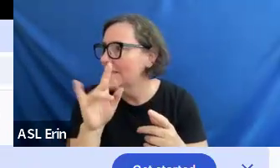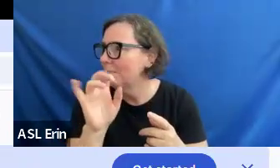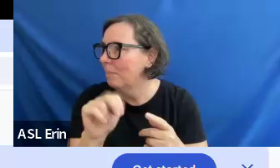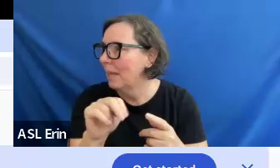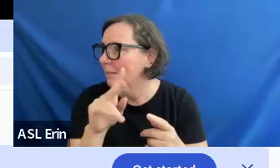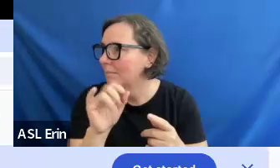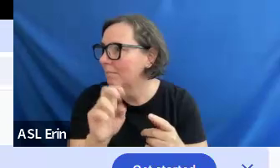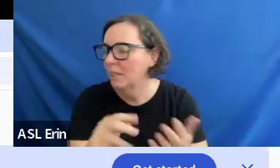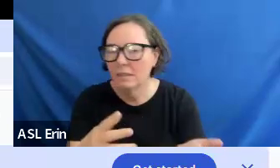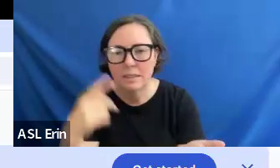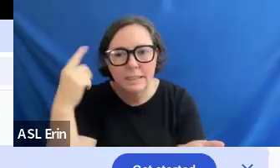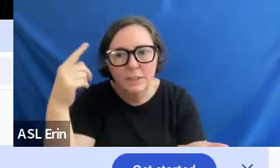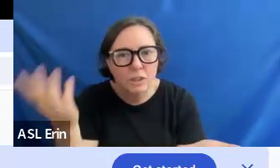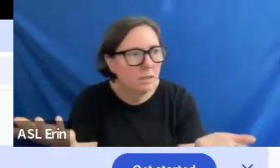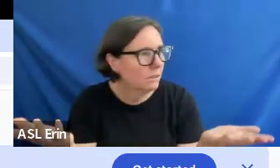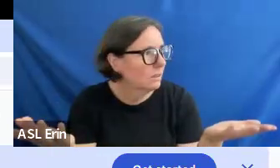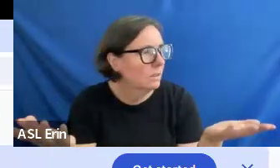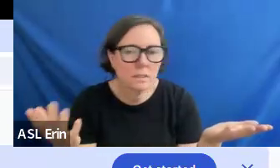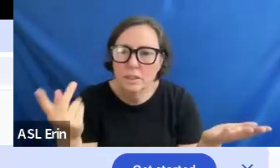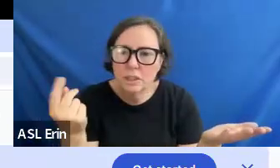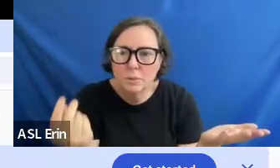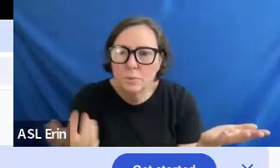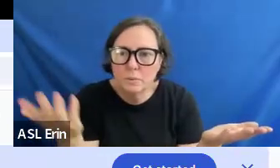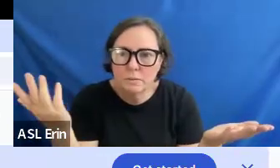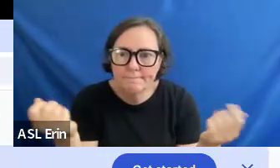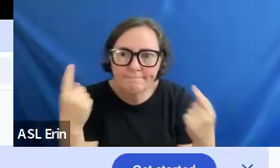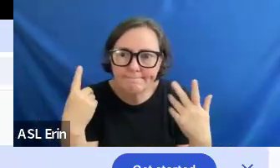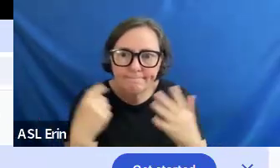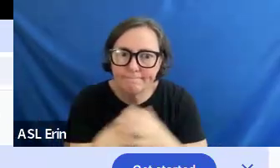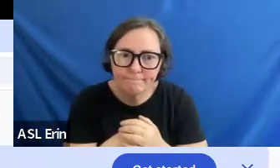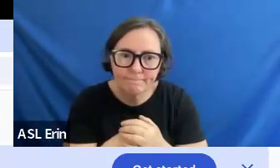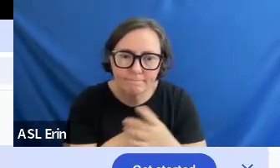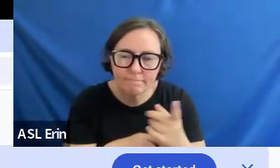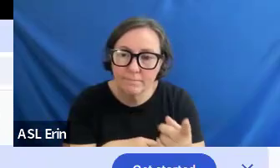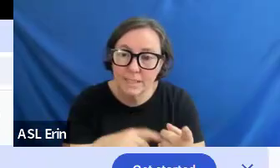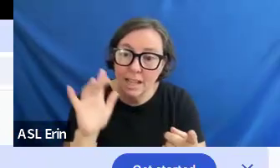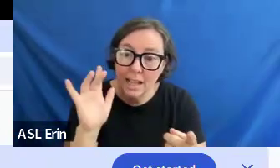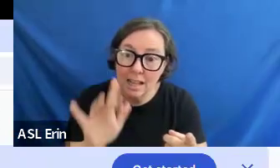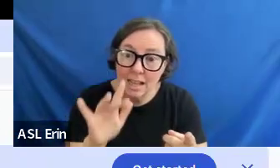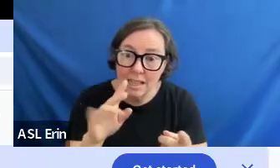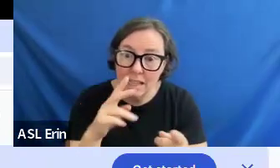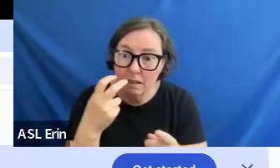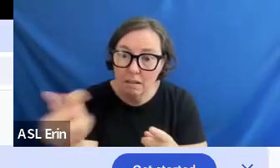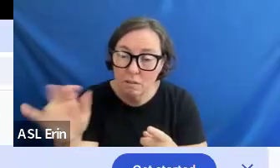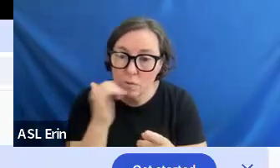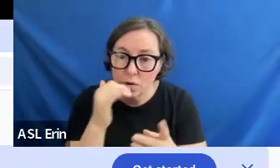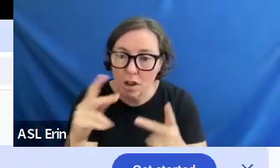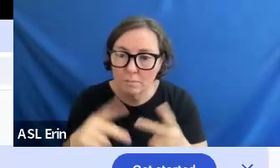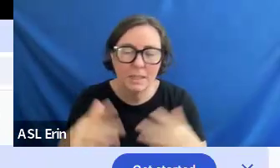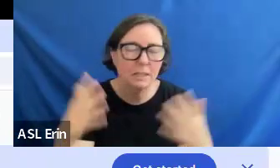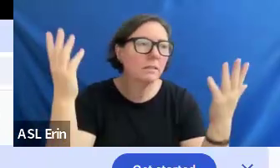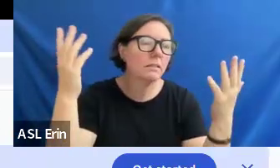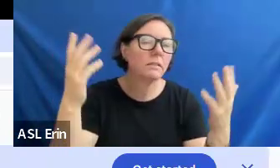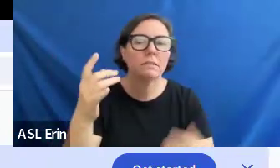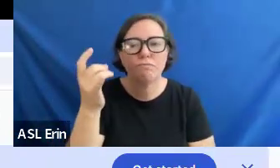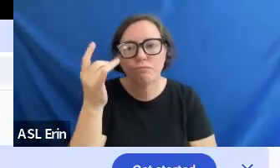button. I don't know if any of these buttons do. And the cost of clicking on some button